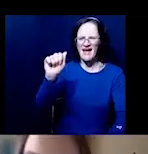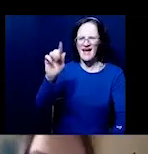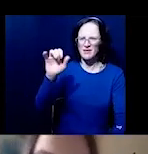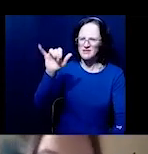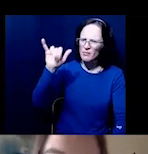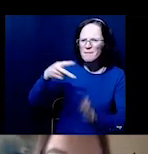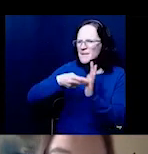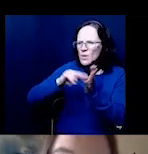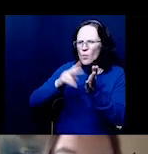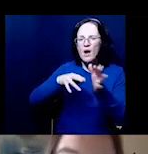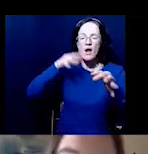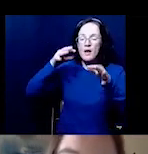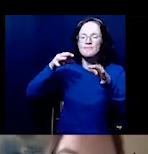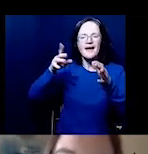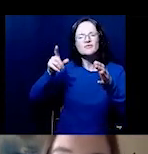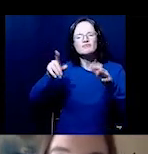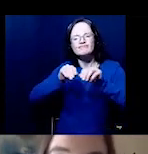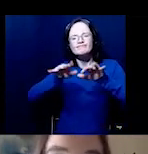to check.